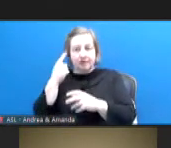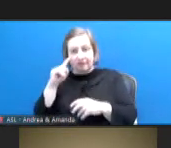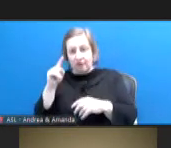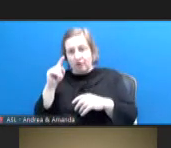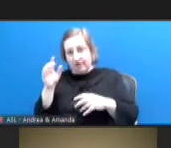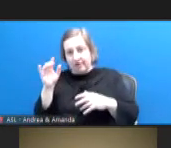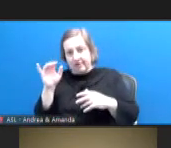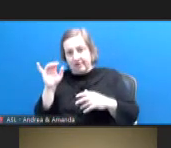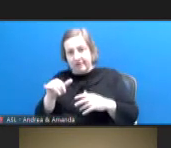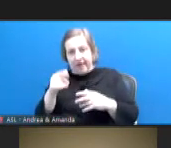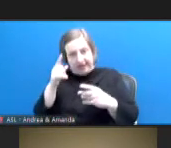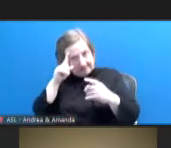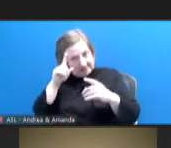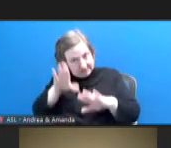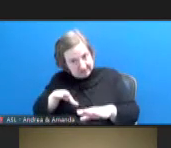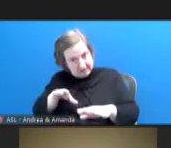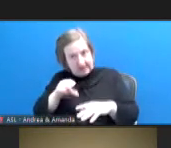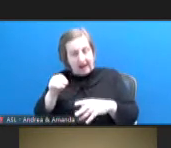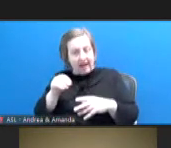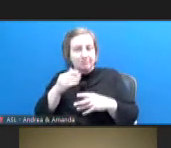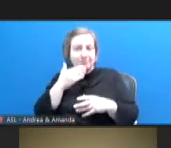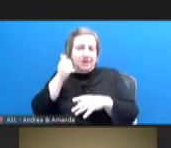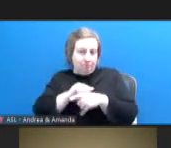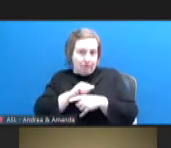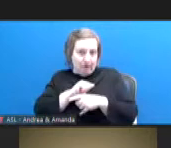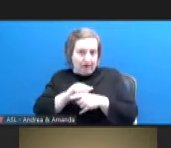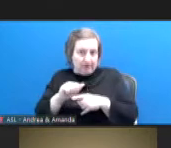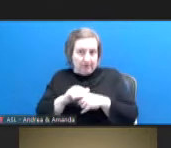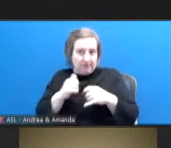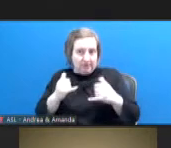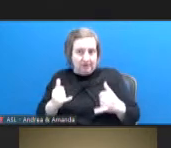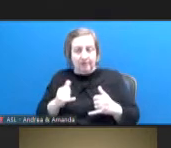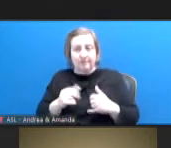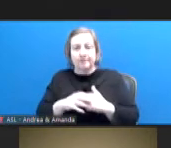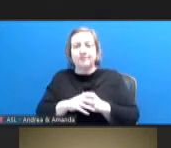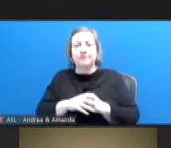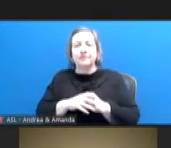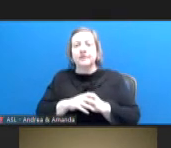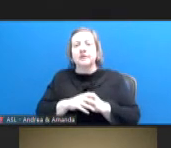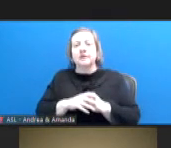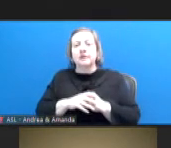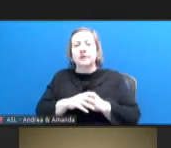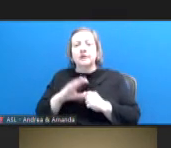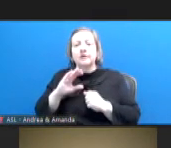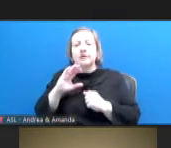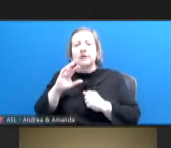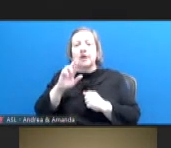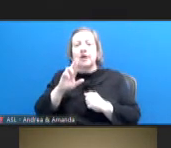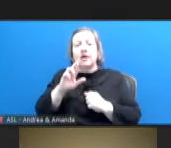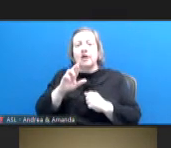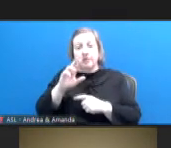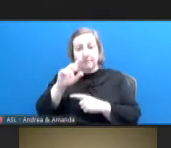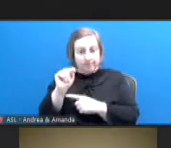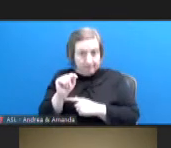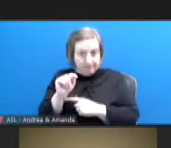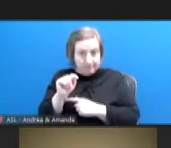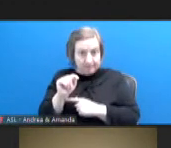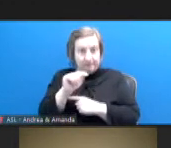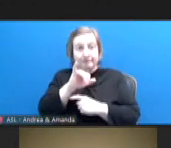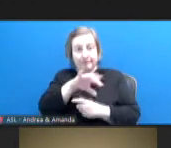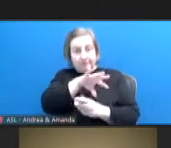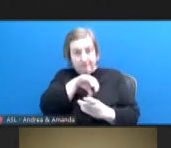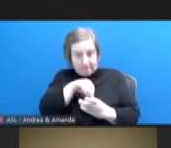as part of the settlement agreement, but just part of best practices at this point. And RRT was part of